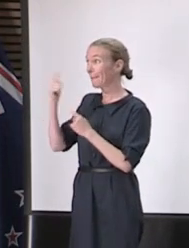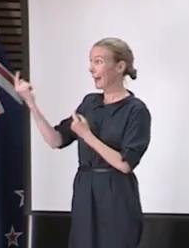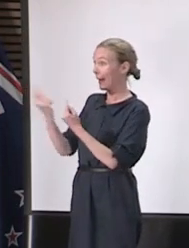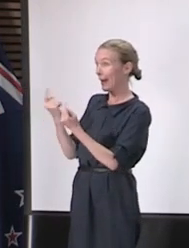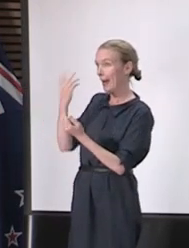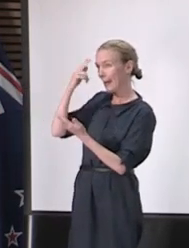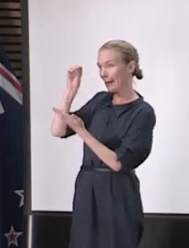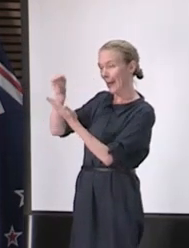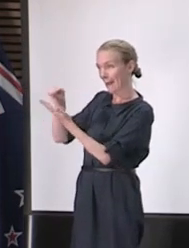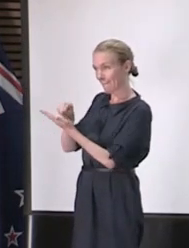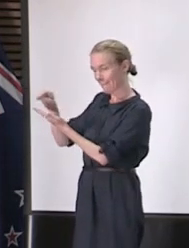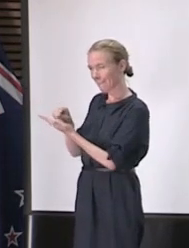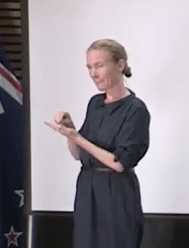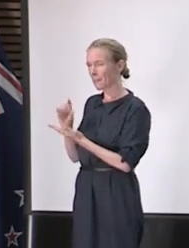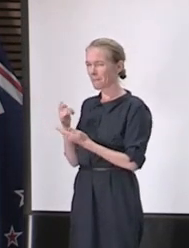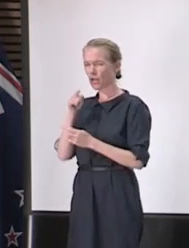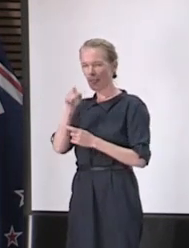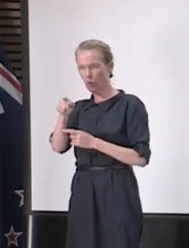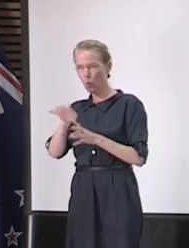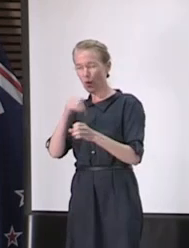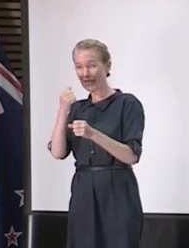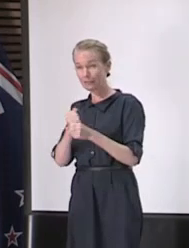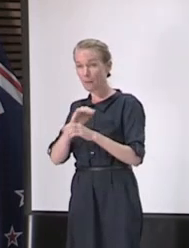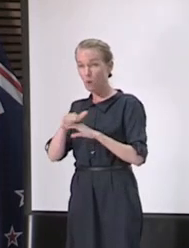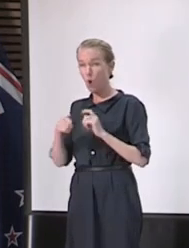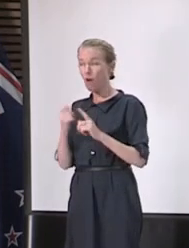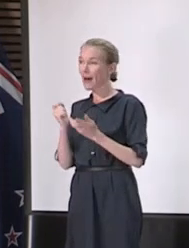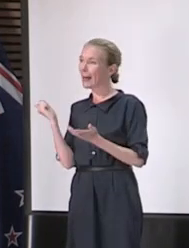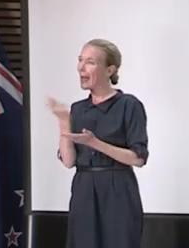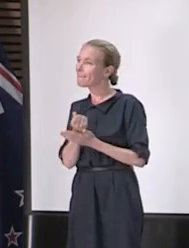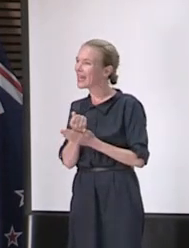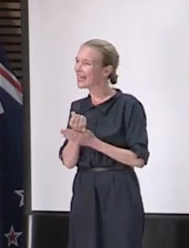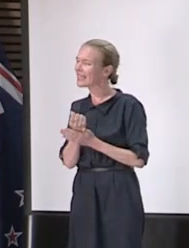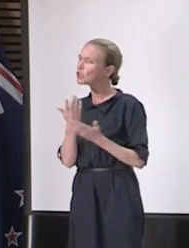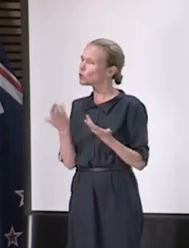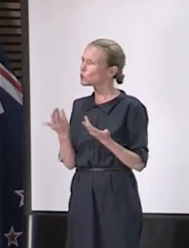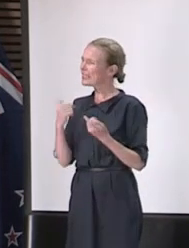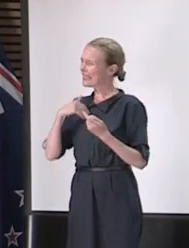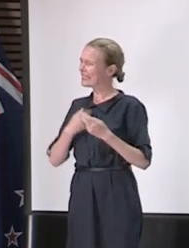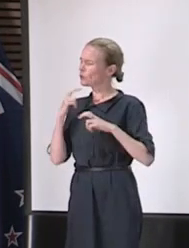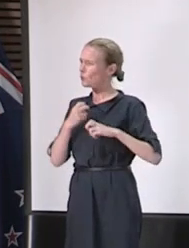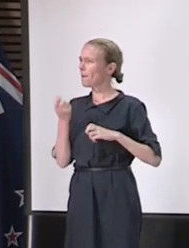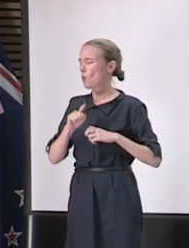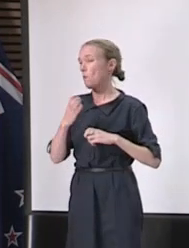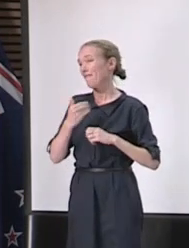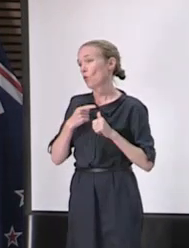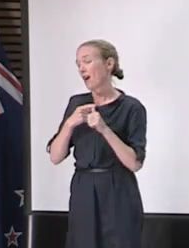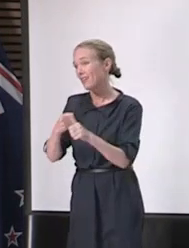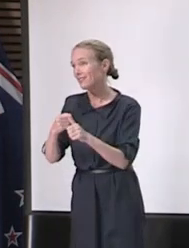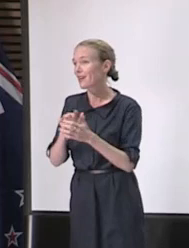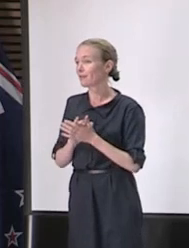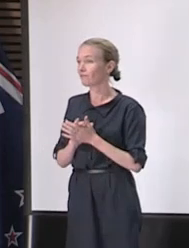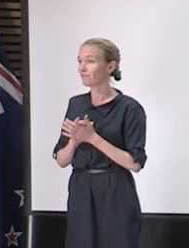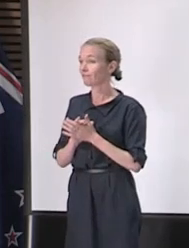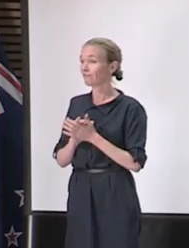an overlay here specific to gambling. So I might just go and take a closer look at that. You will have heard us talk in the past about using